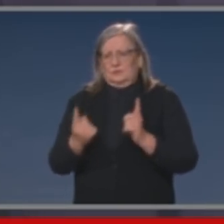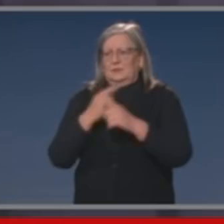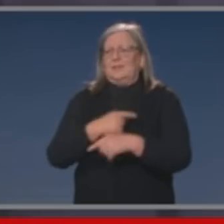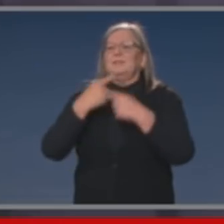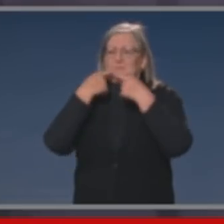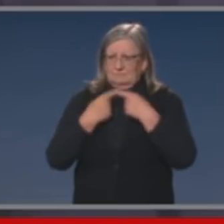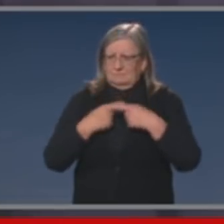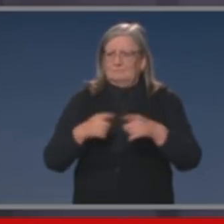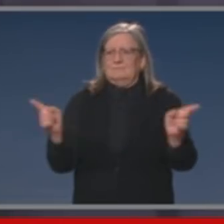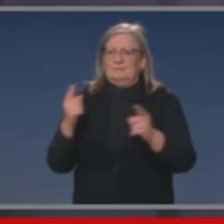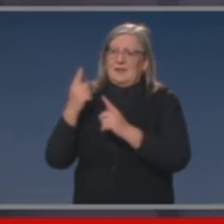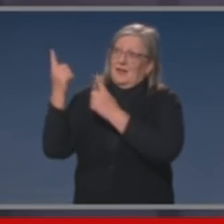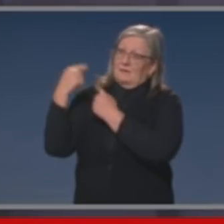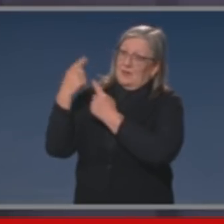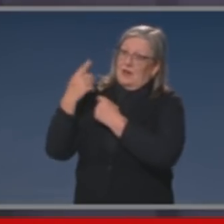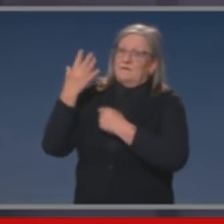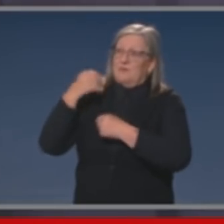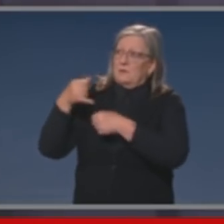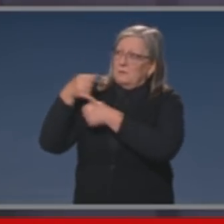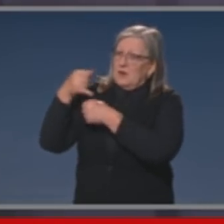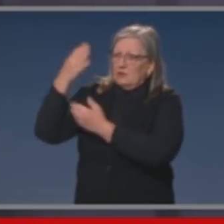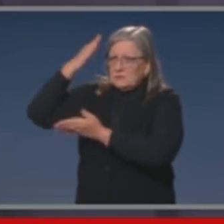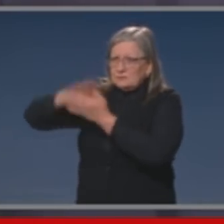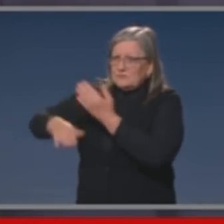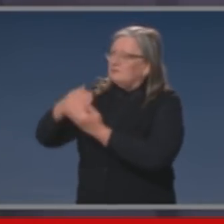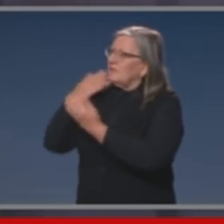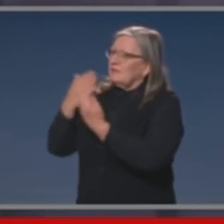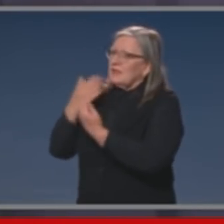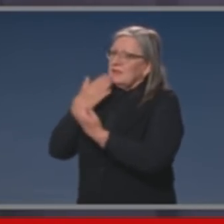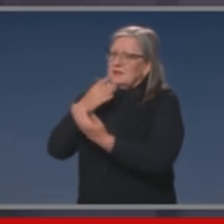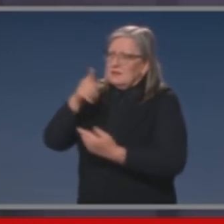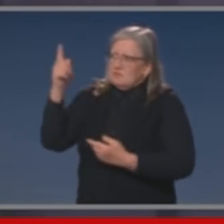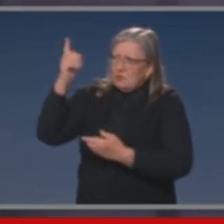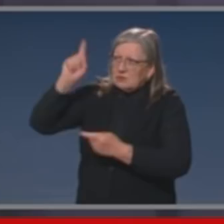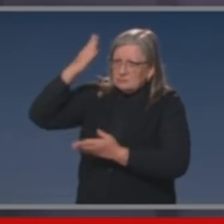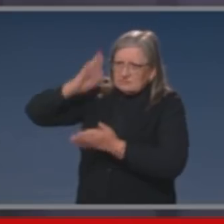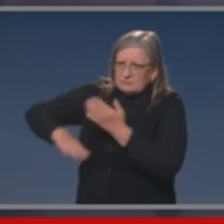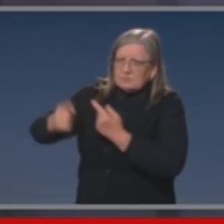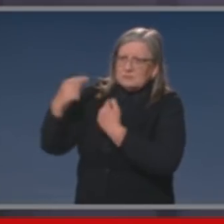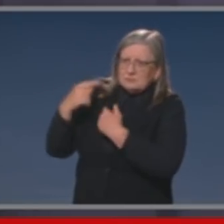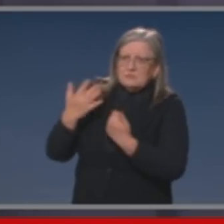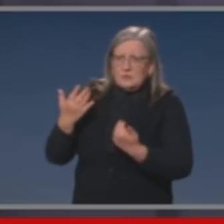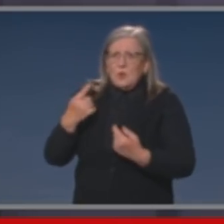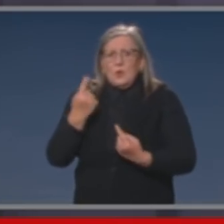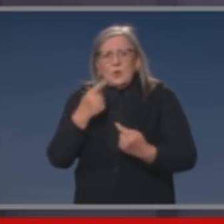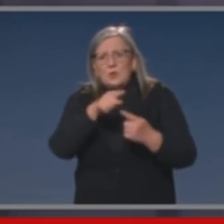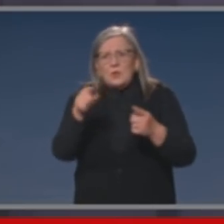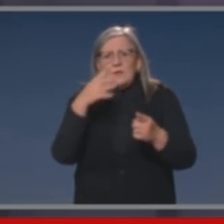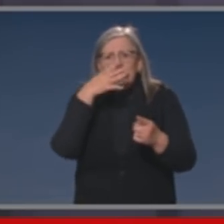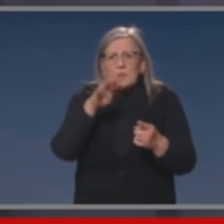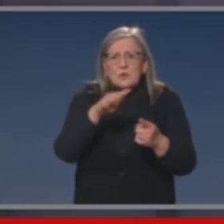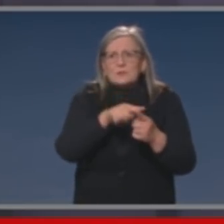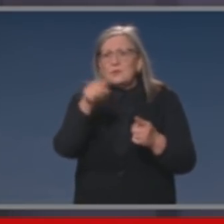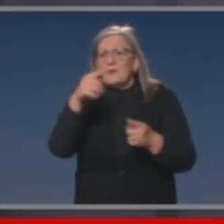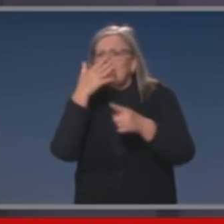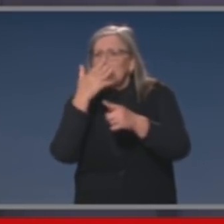advice has changed. We've taken the medical advice. For those aged between 40 and 59 now, Pfizer will be